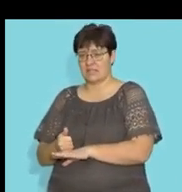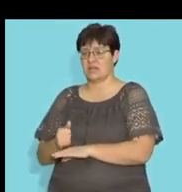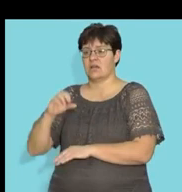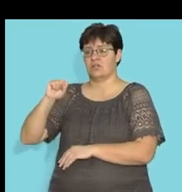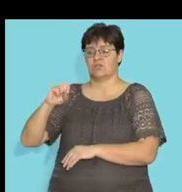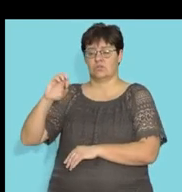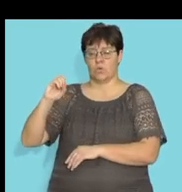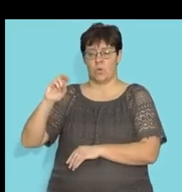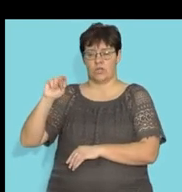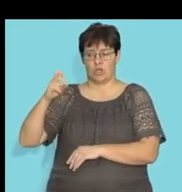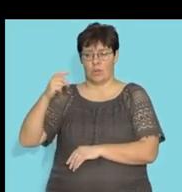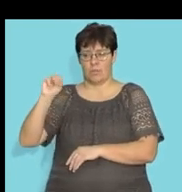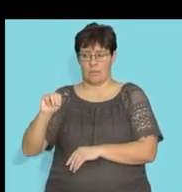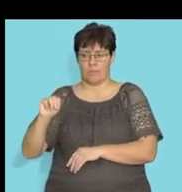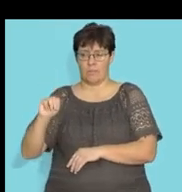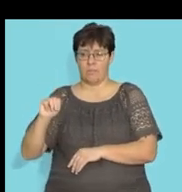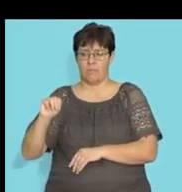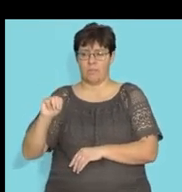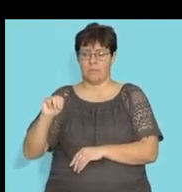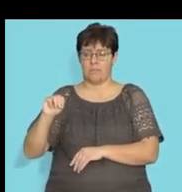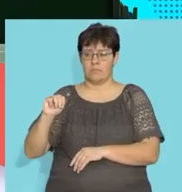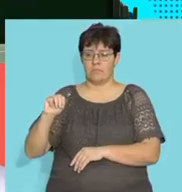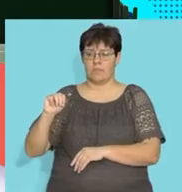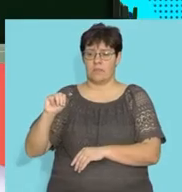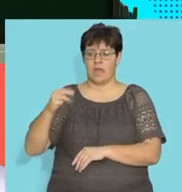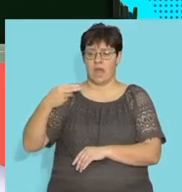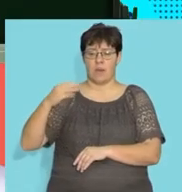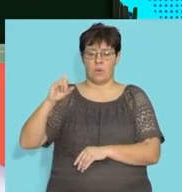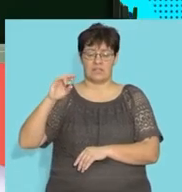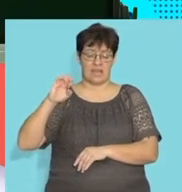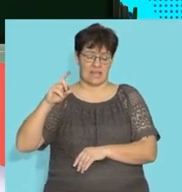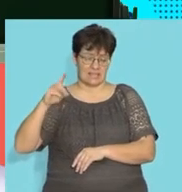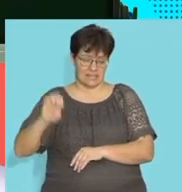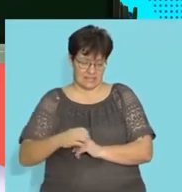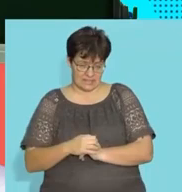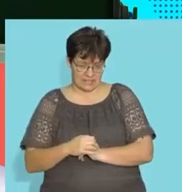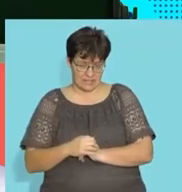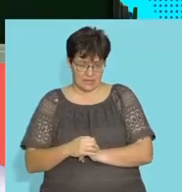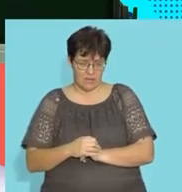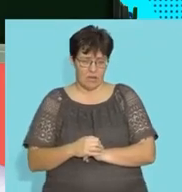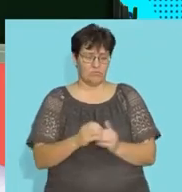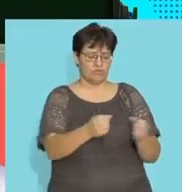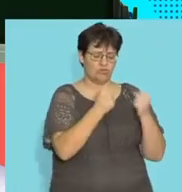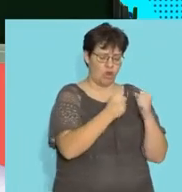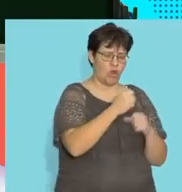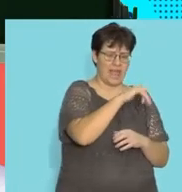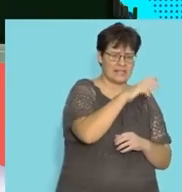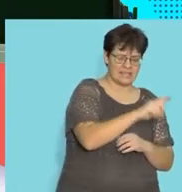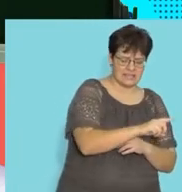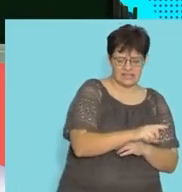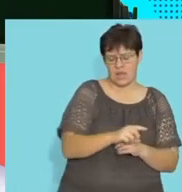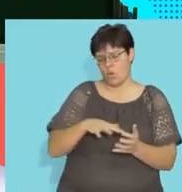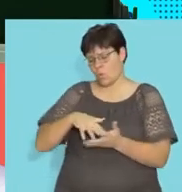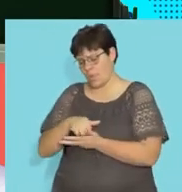sodium hydroxide. Now we know from strong acids and strong bases, weak acids, weak bases, we know that